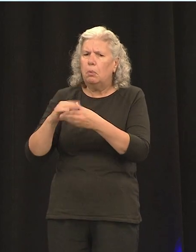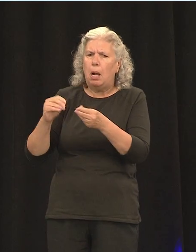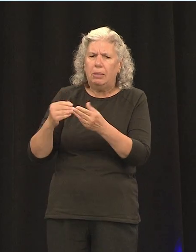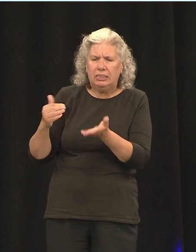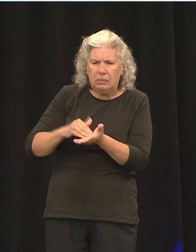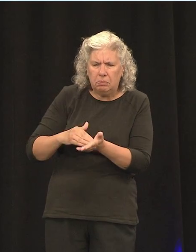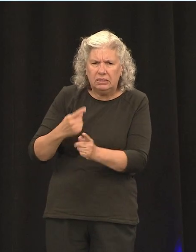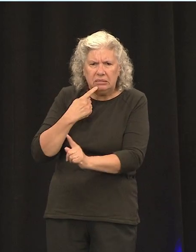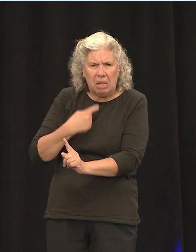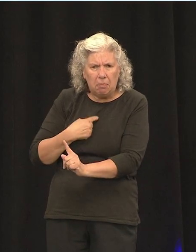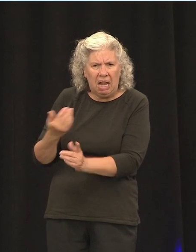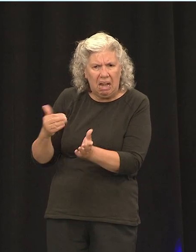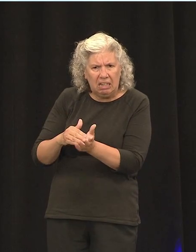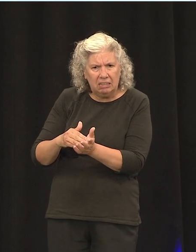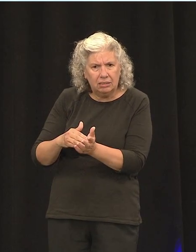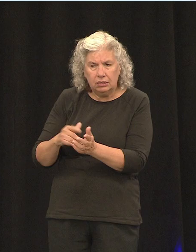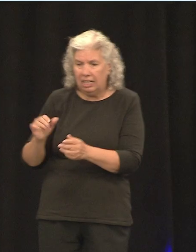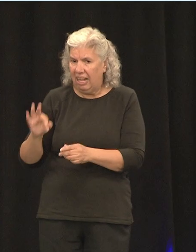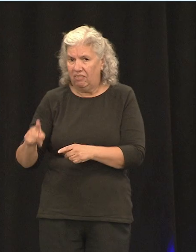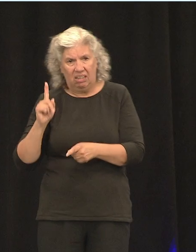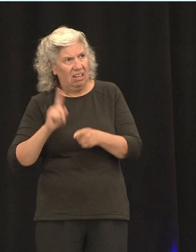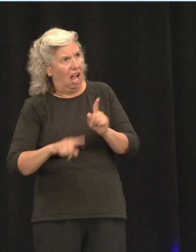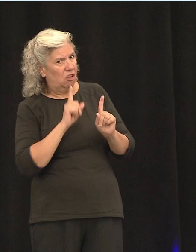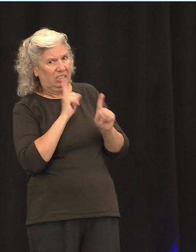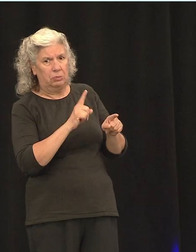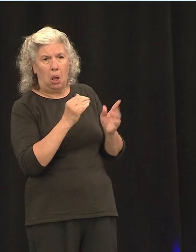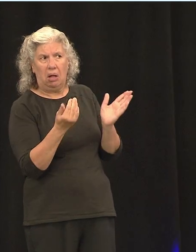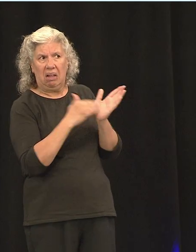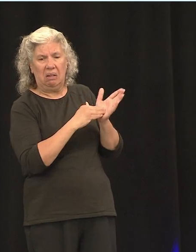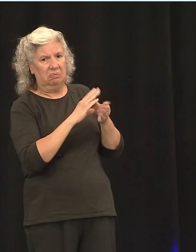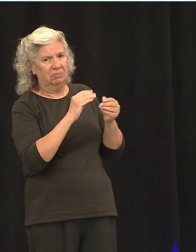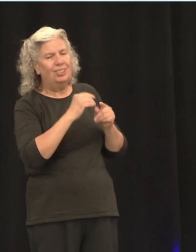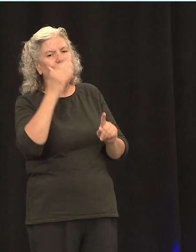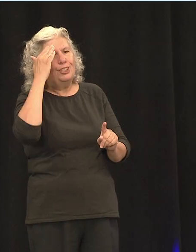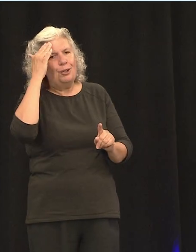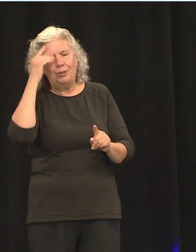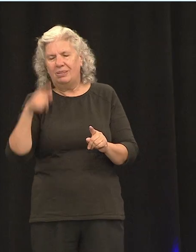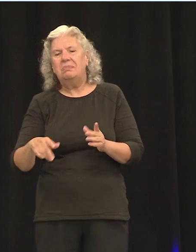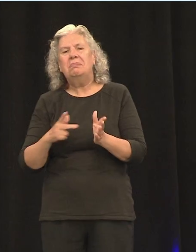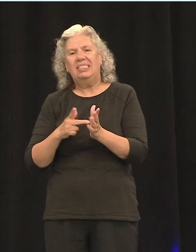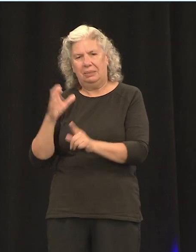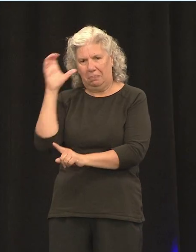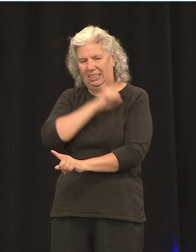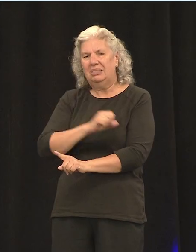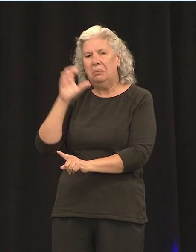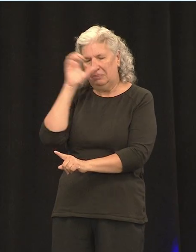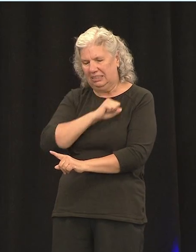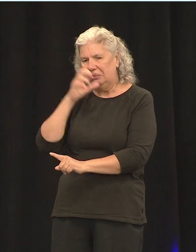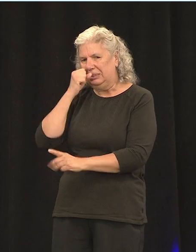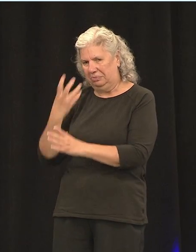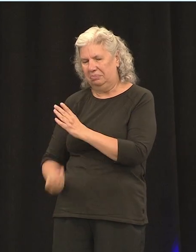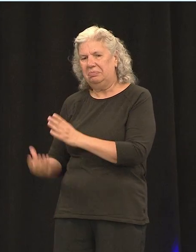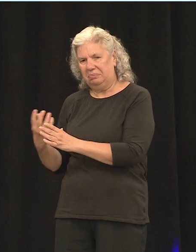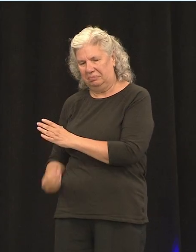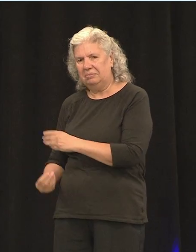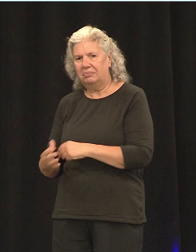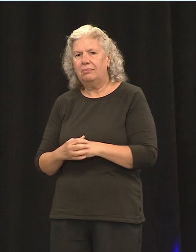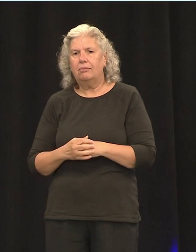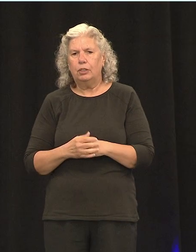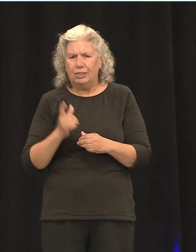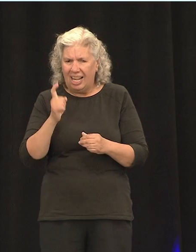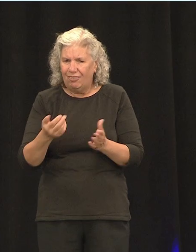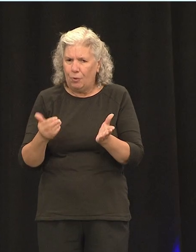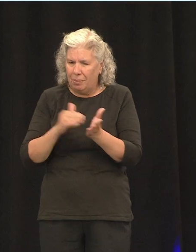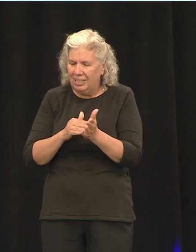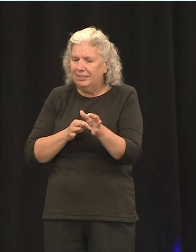that back, you know that they actually have missed something and you need to, repeat that, go over it with them, and make